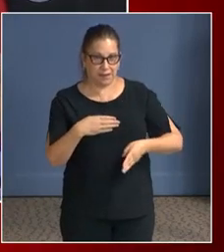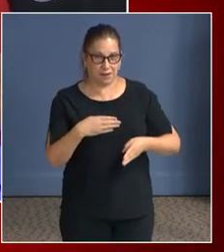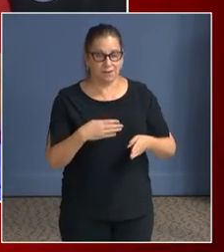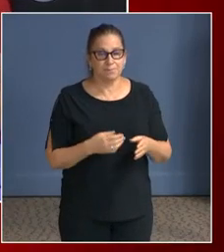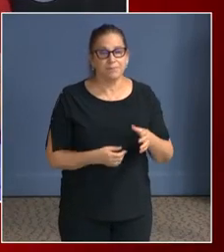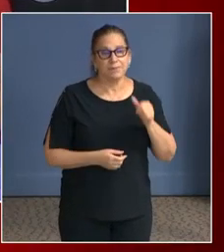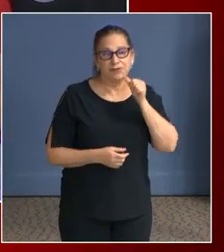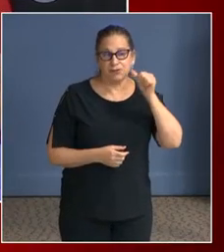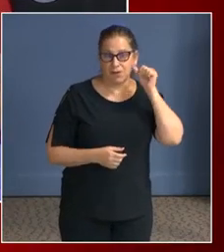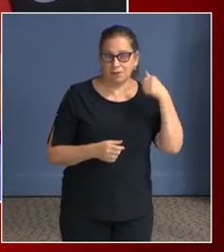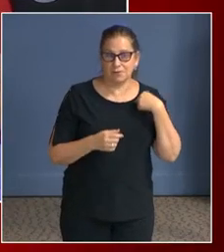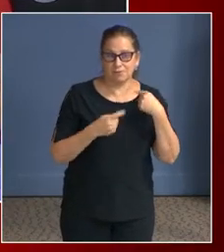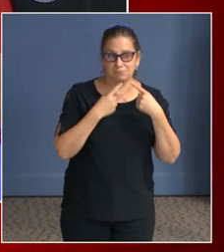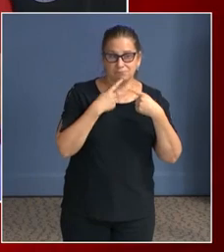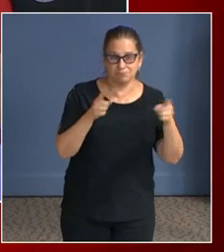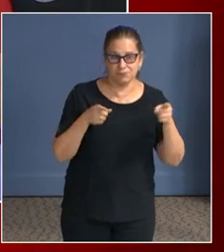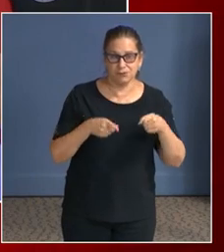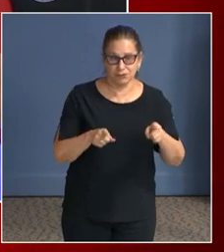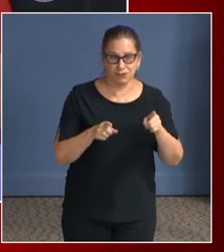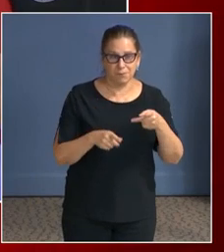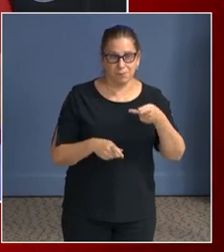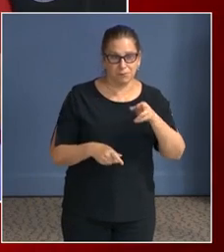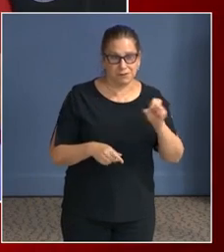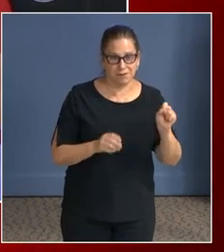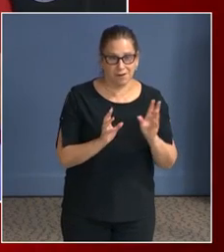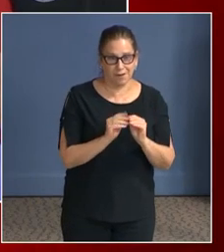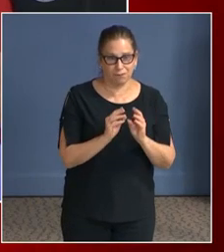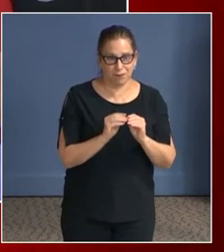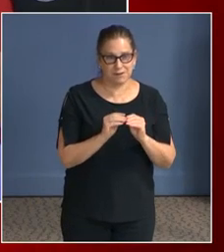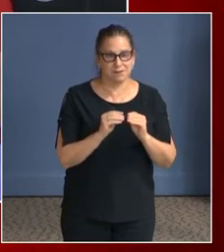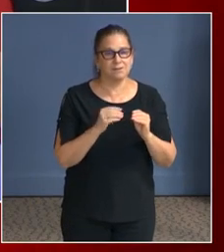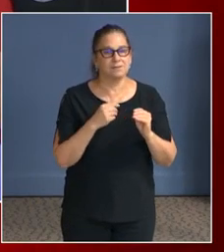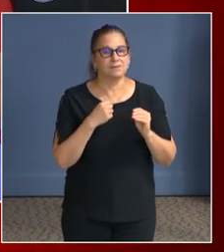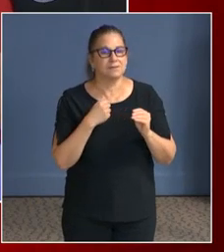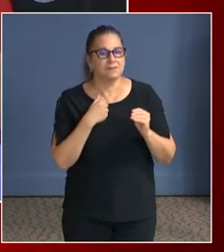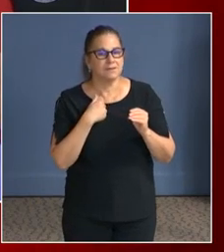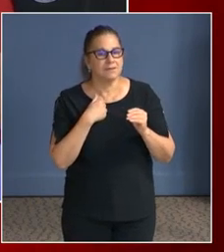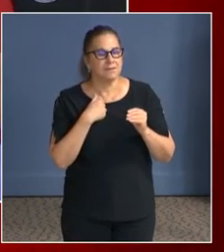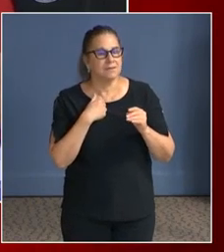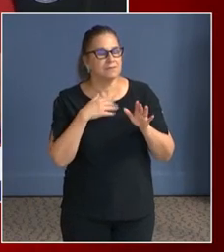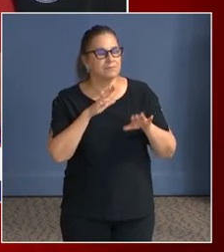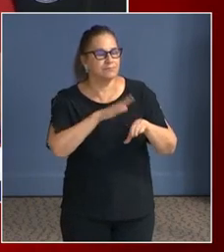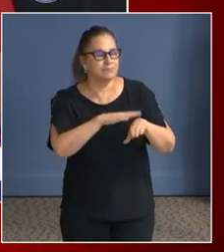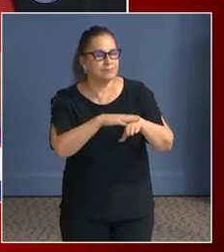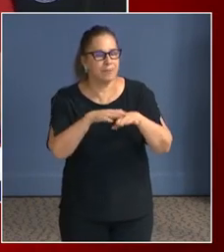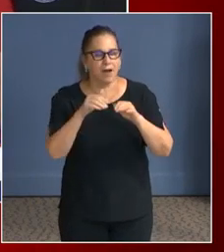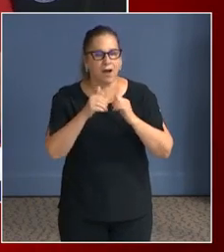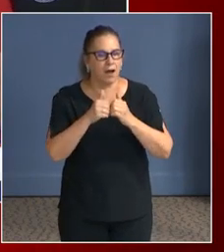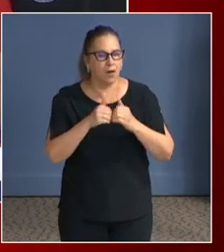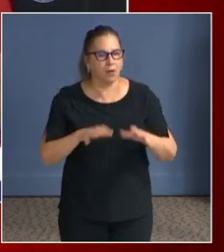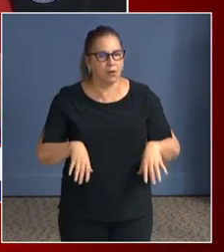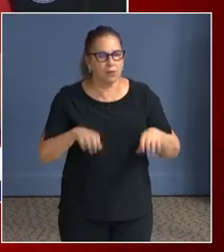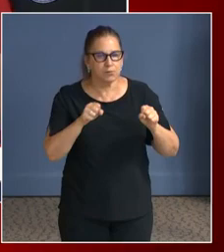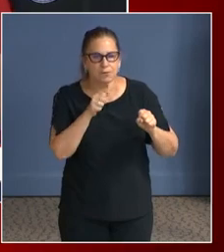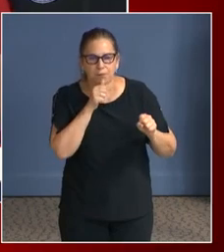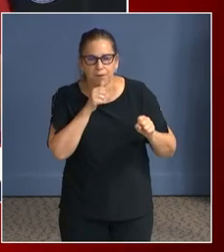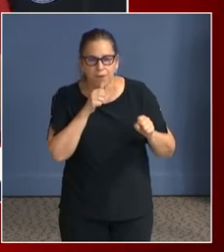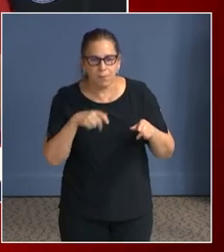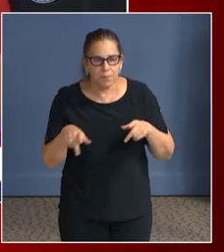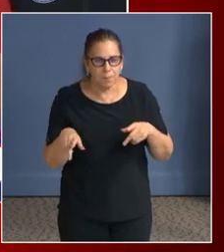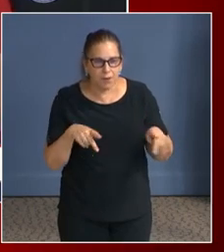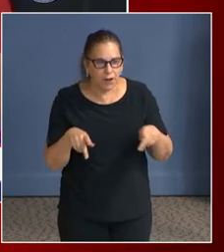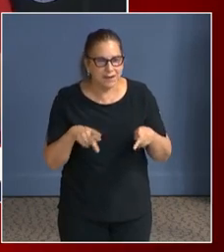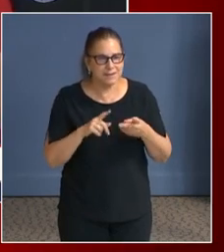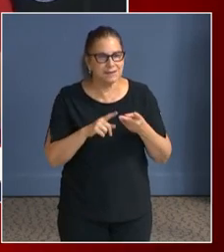hosting and attending private gatherings. And so I really want to invite all DC residents to